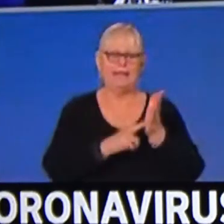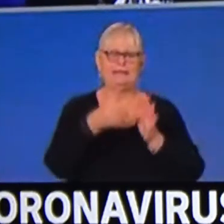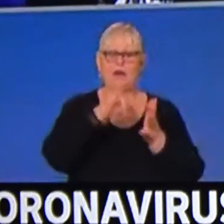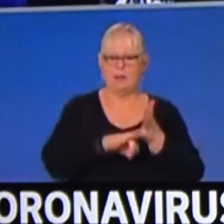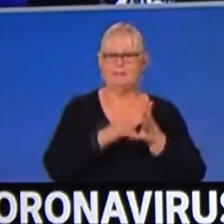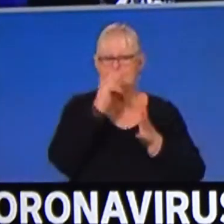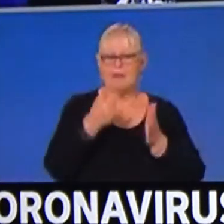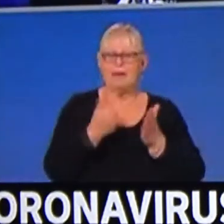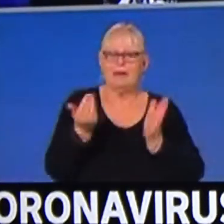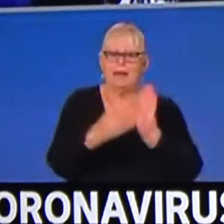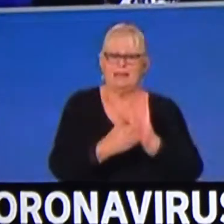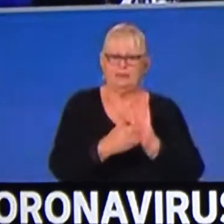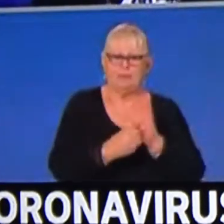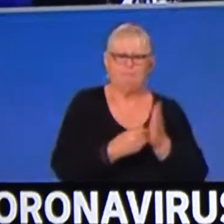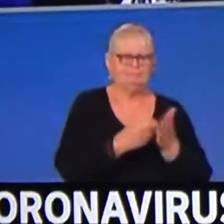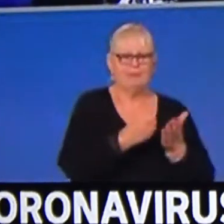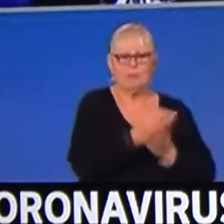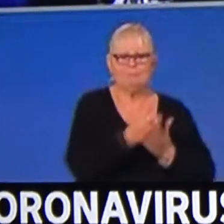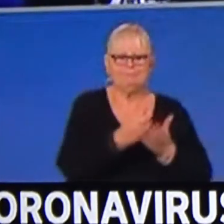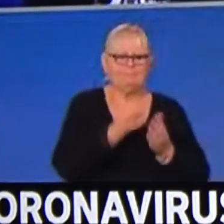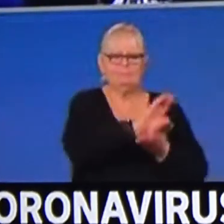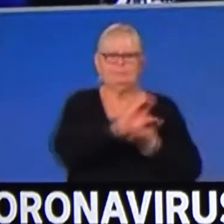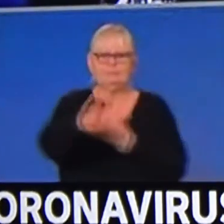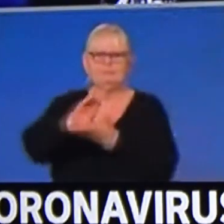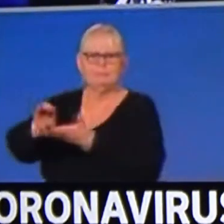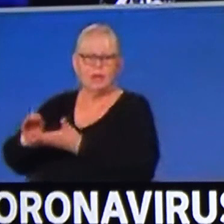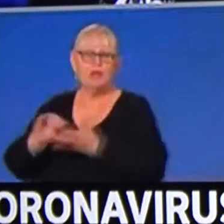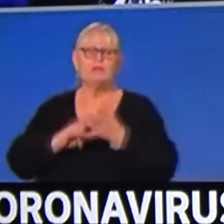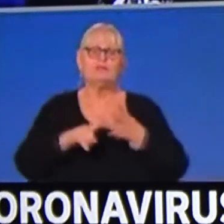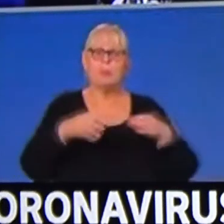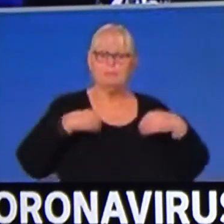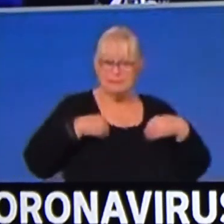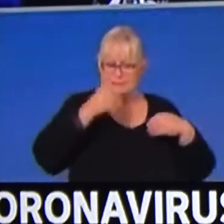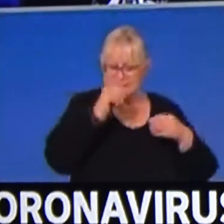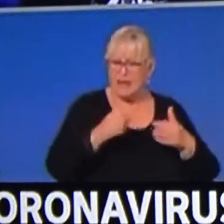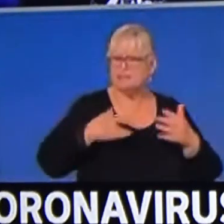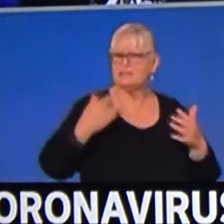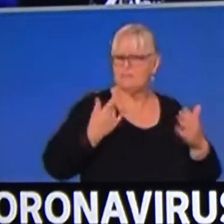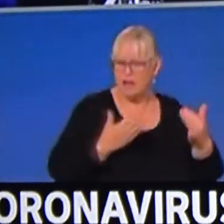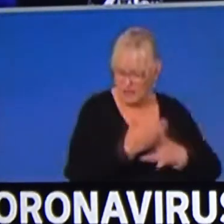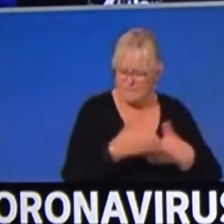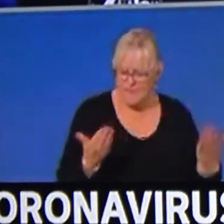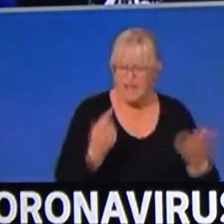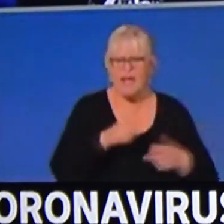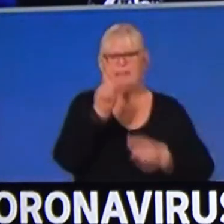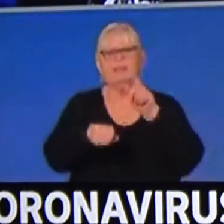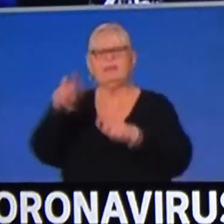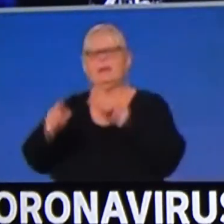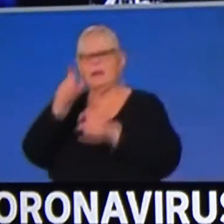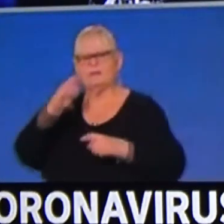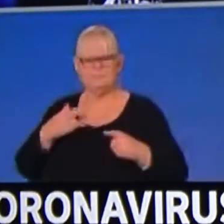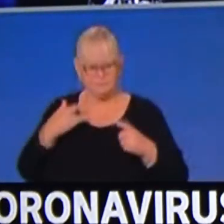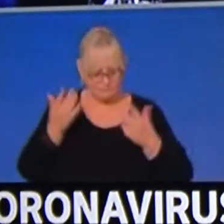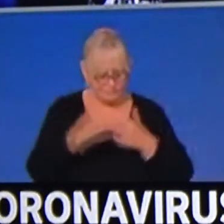to support increased costs and to maintain business viability, particularly over this period. I also note that as we're